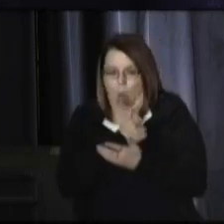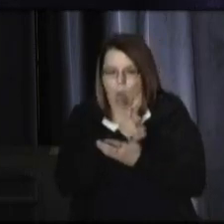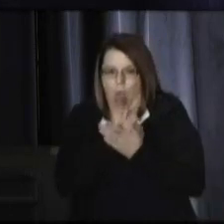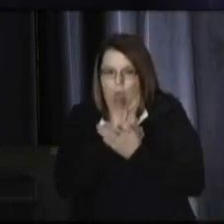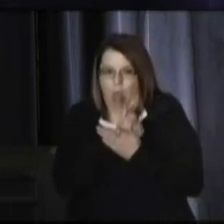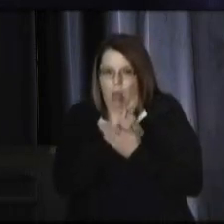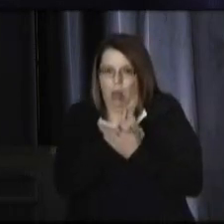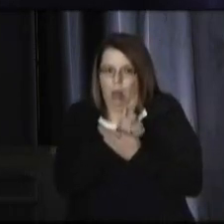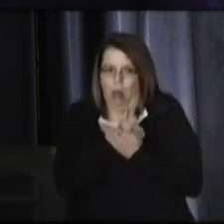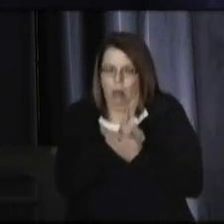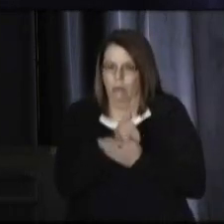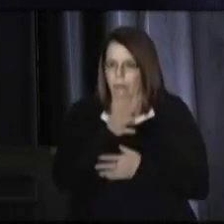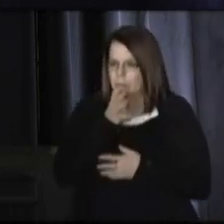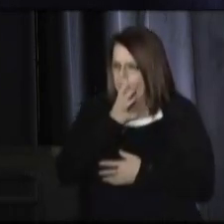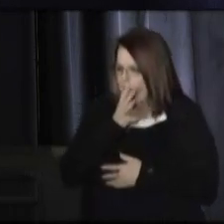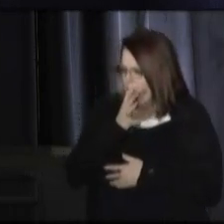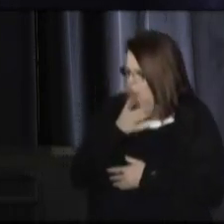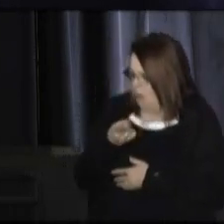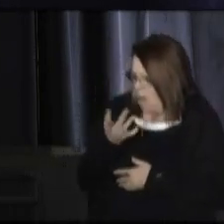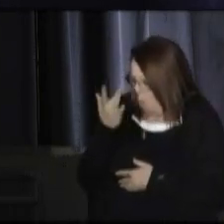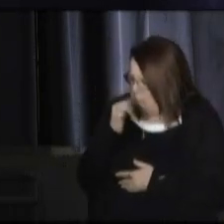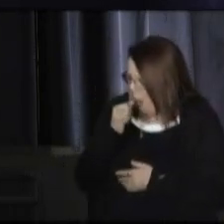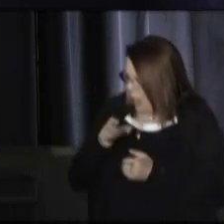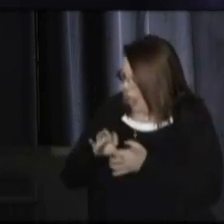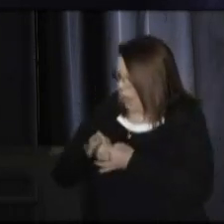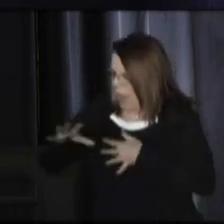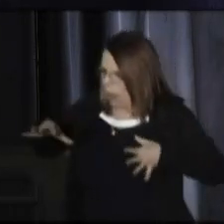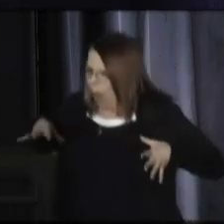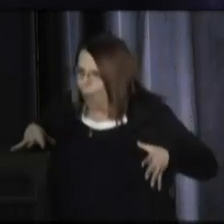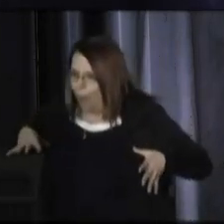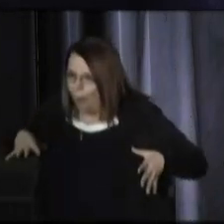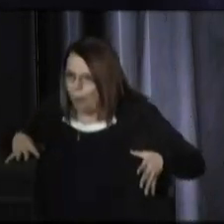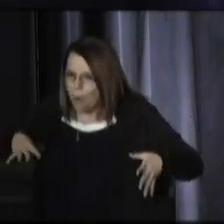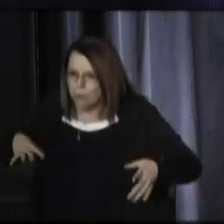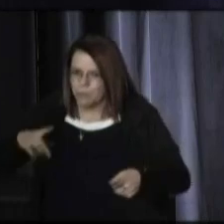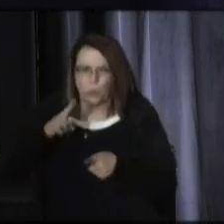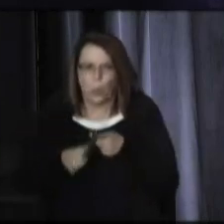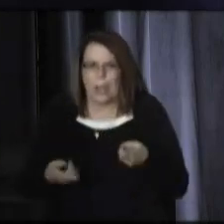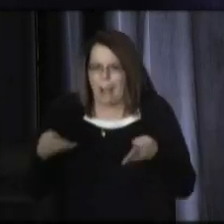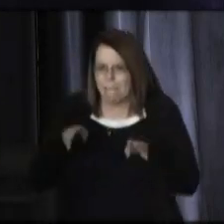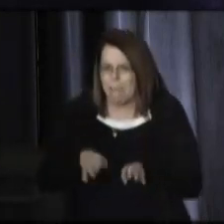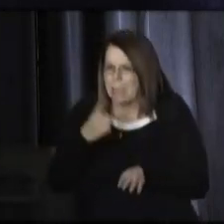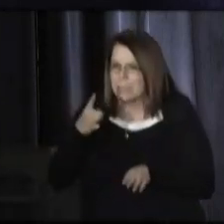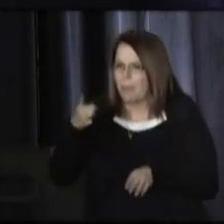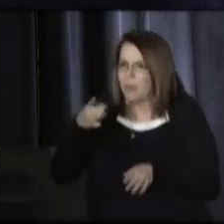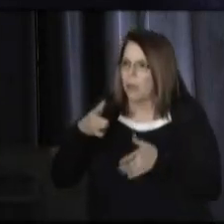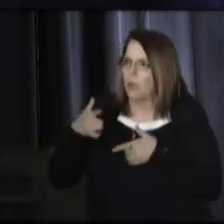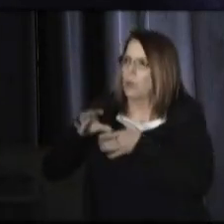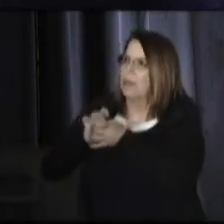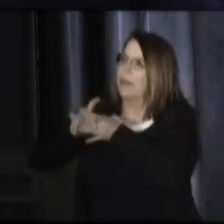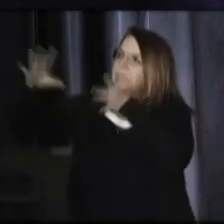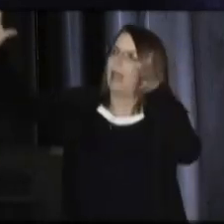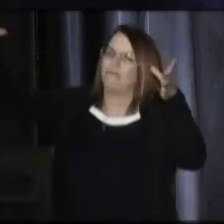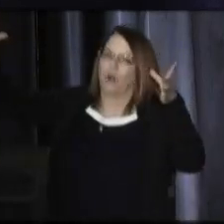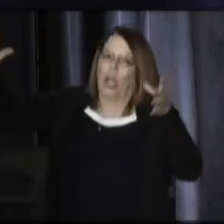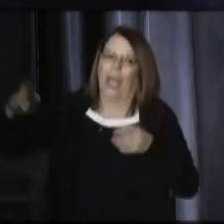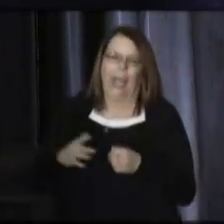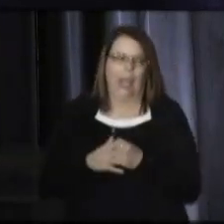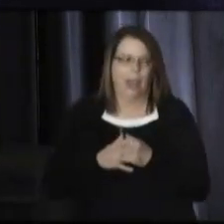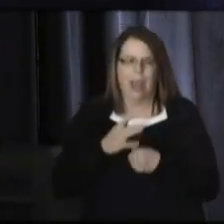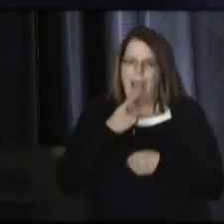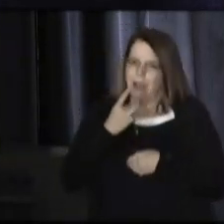on it. We bet how many days it would live without food or water. In the end, I said, some predator got it, a raccoon